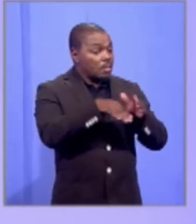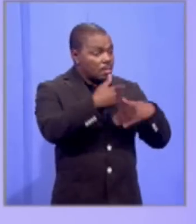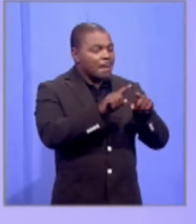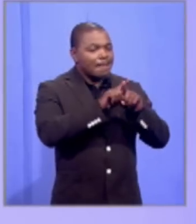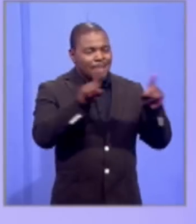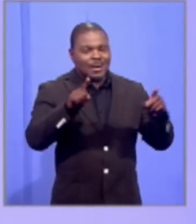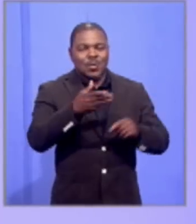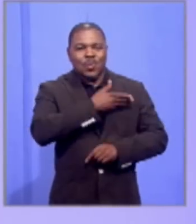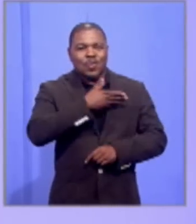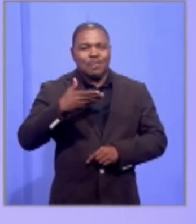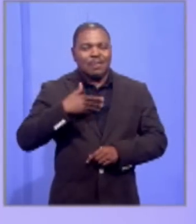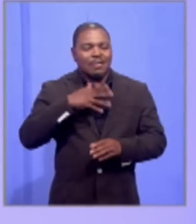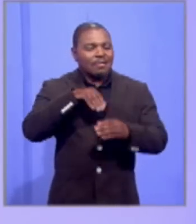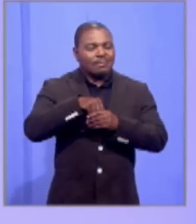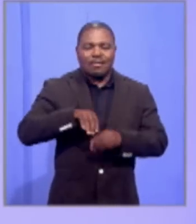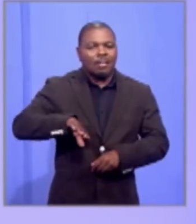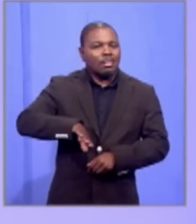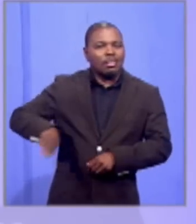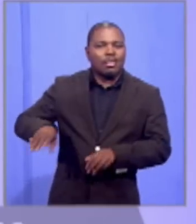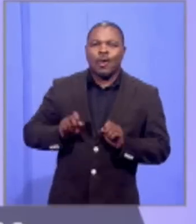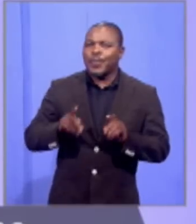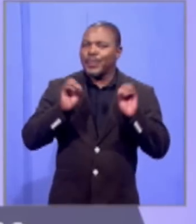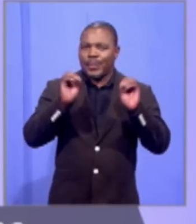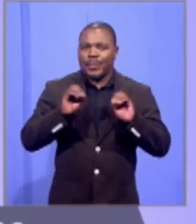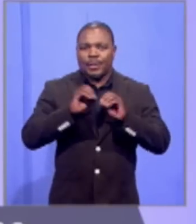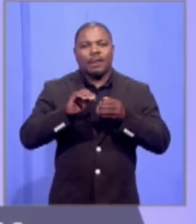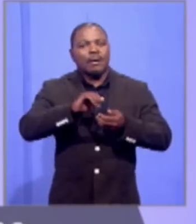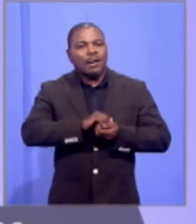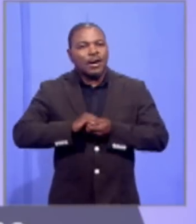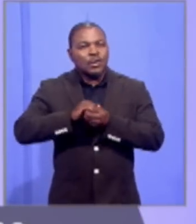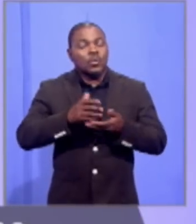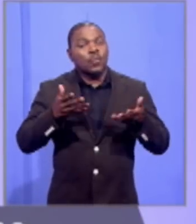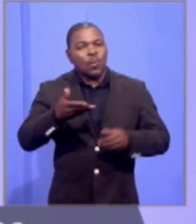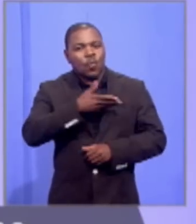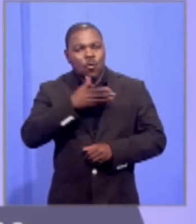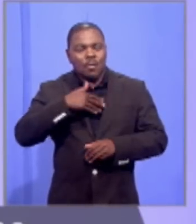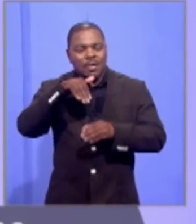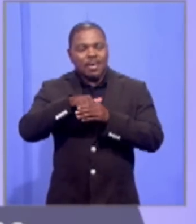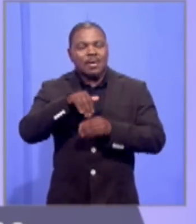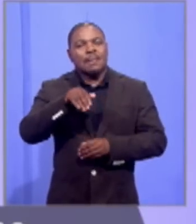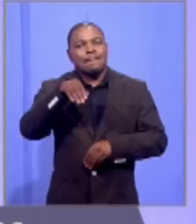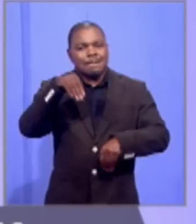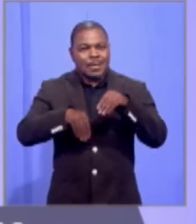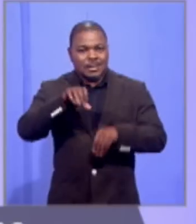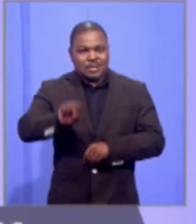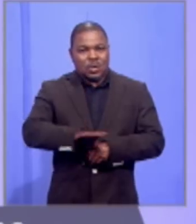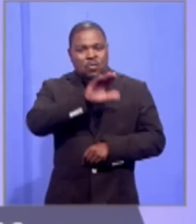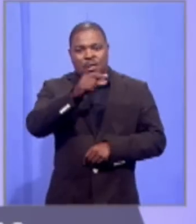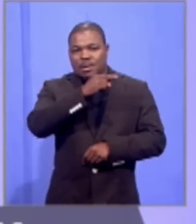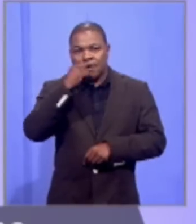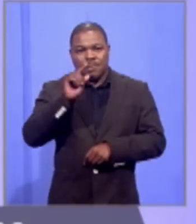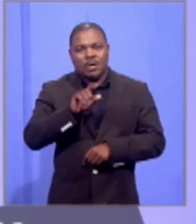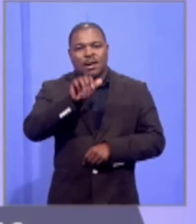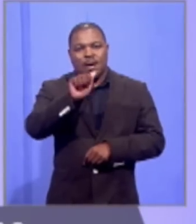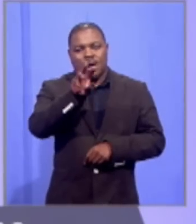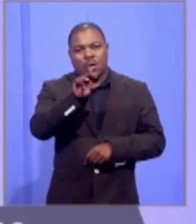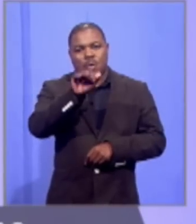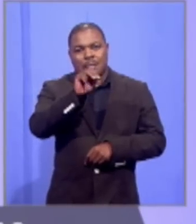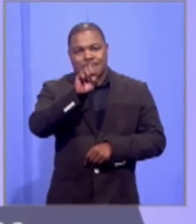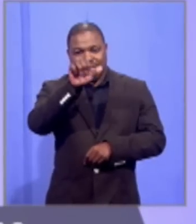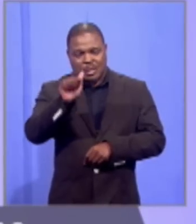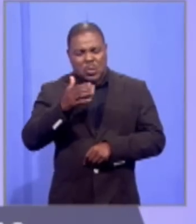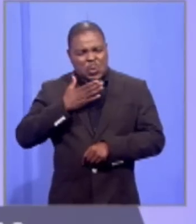fela ba tswalela ka ntle ge go etla tabeng ya go fiwa menyetla gomme Association of Women in Mining South Africa AWIMSA ka boripana e